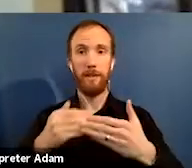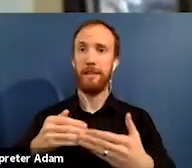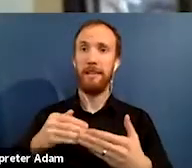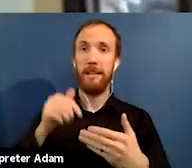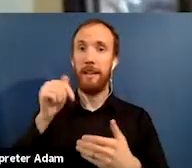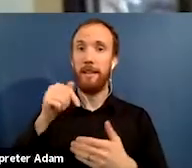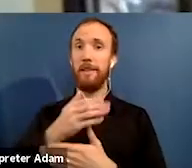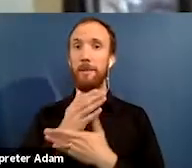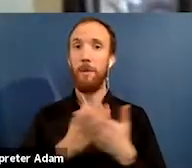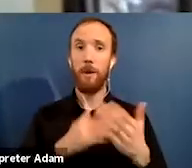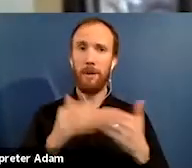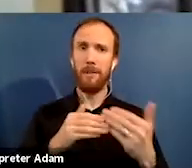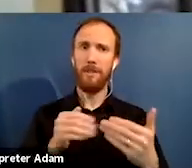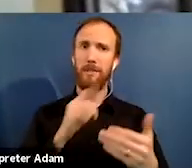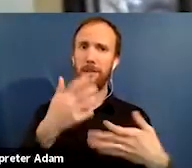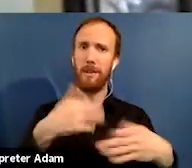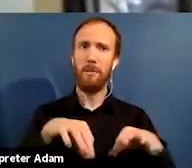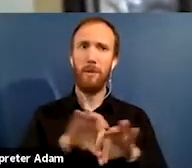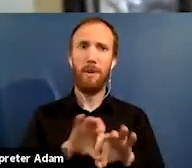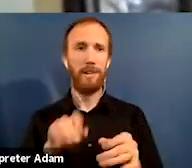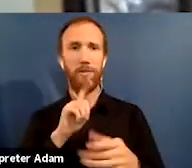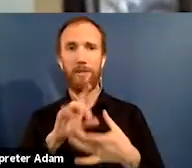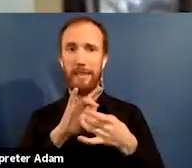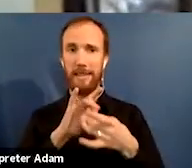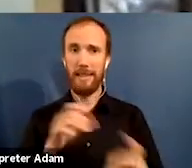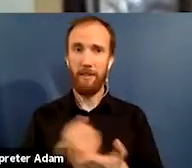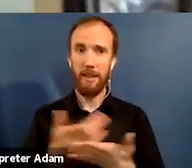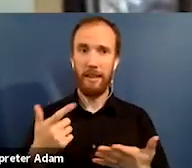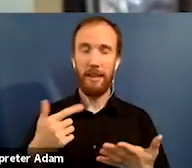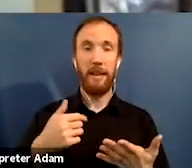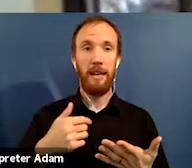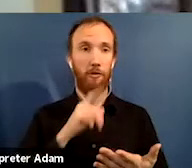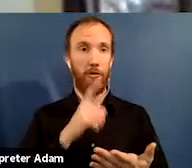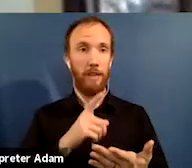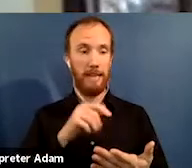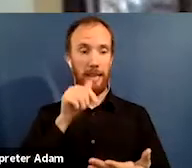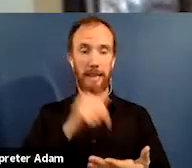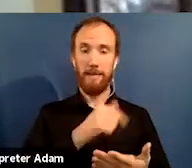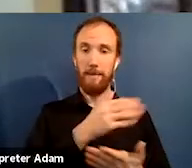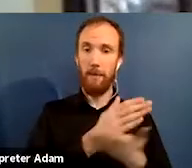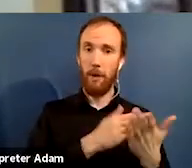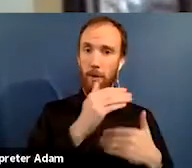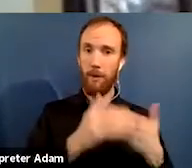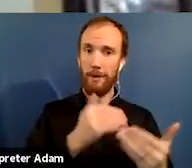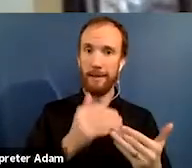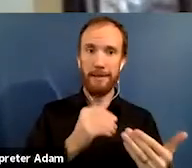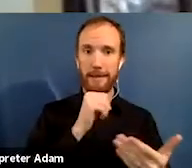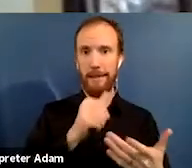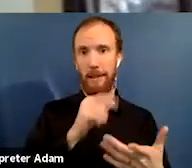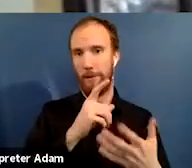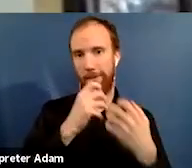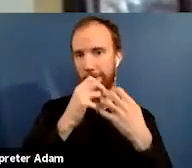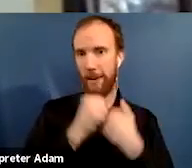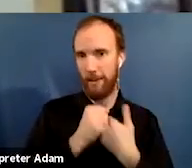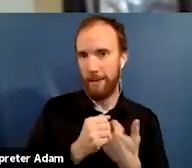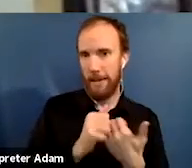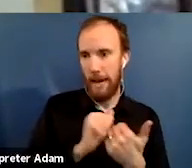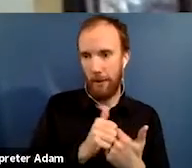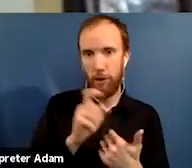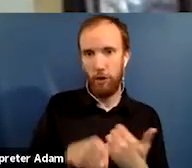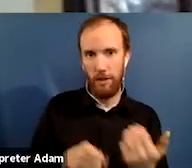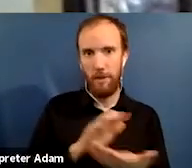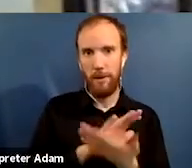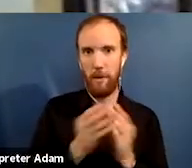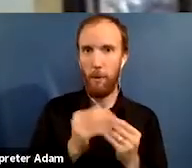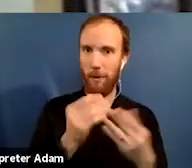actually it's pretty connected to what I was just talking about, it is not valued as much as it should be in the data processing and data analysis pipeline,